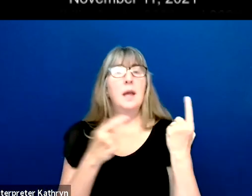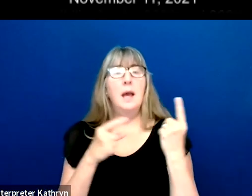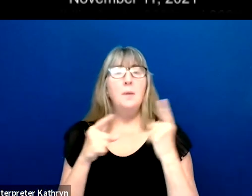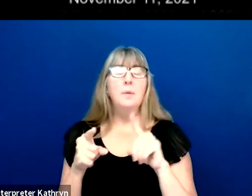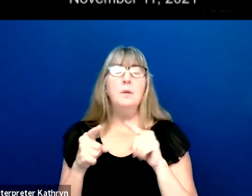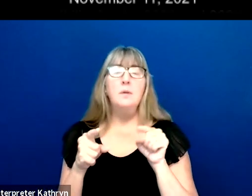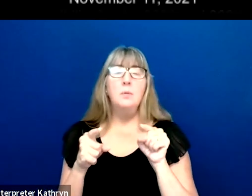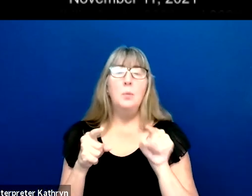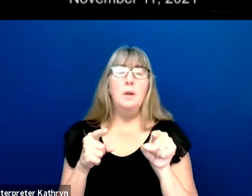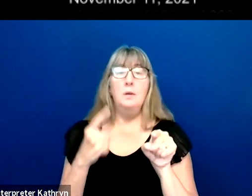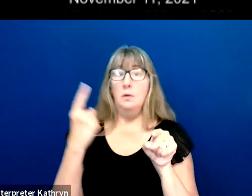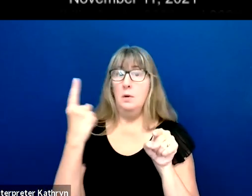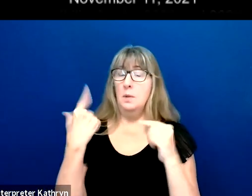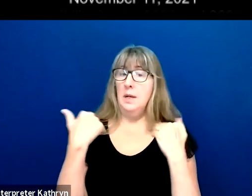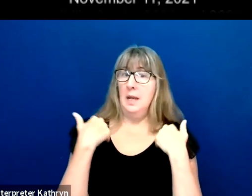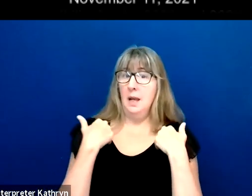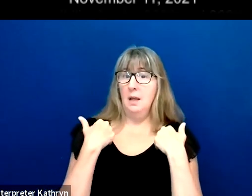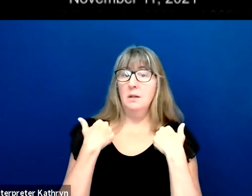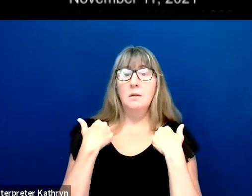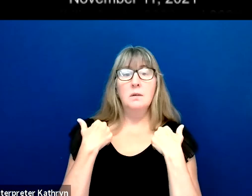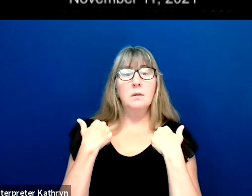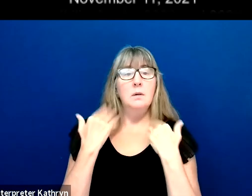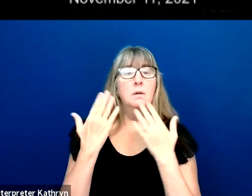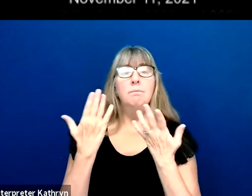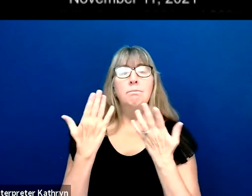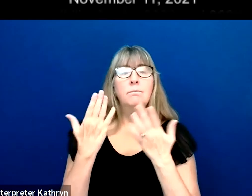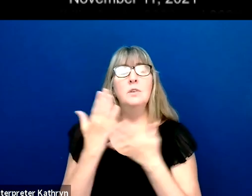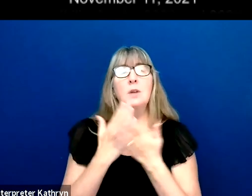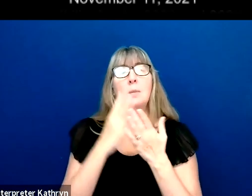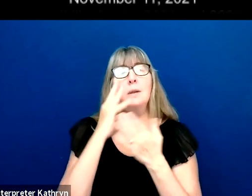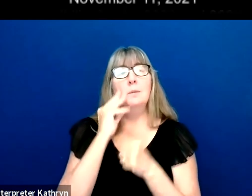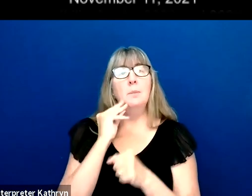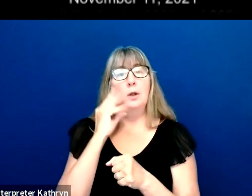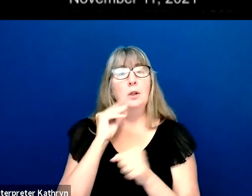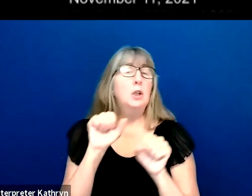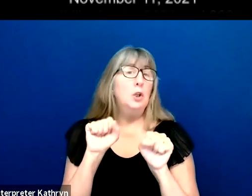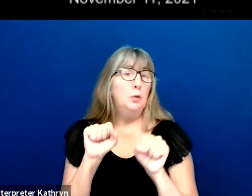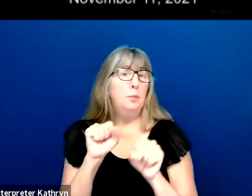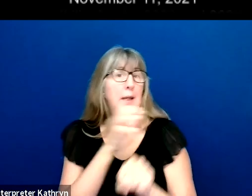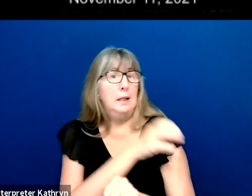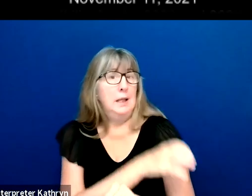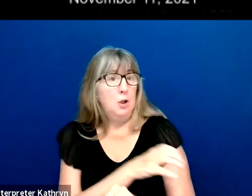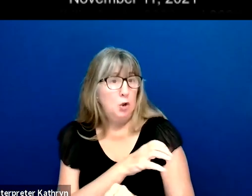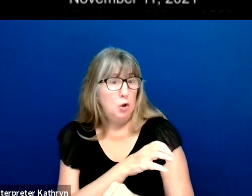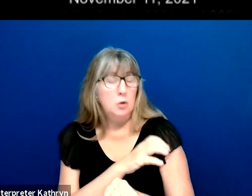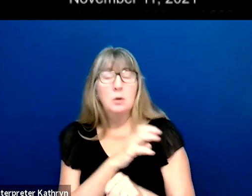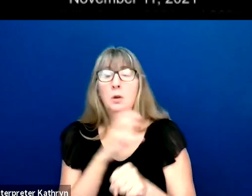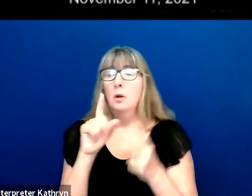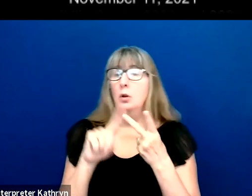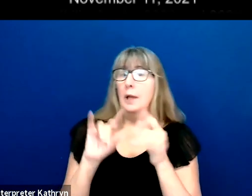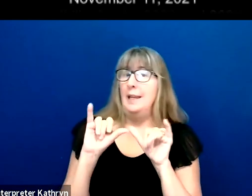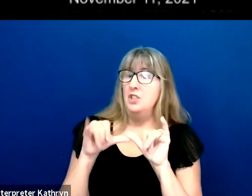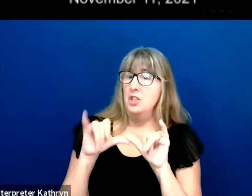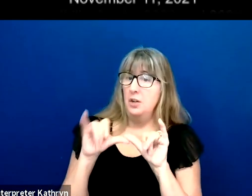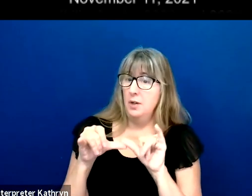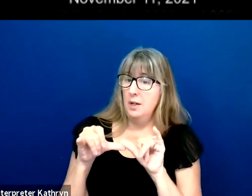where somebody has some level of experience, and it could be clinical in the healthcare setting, but it could also be engineering, or it